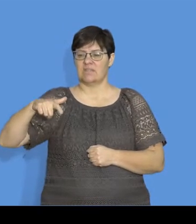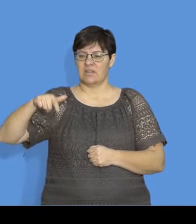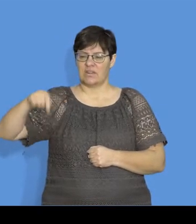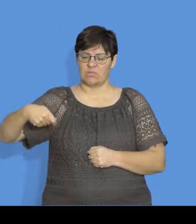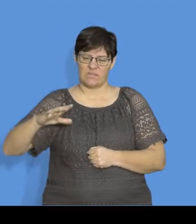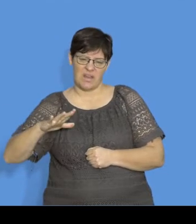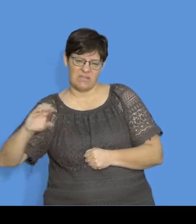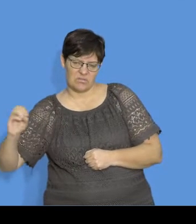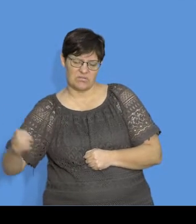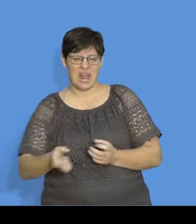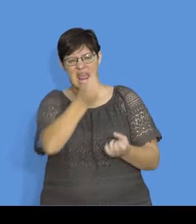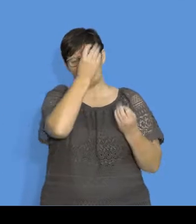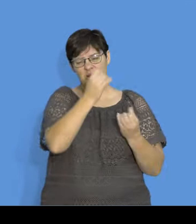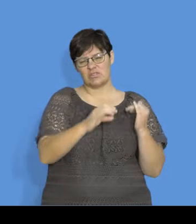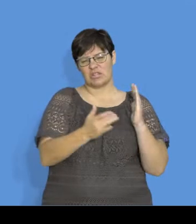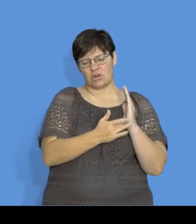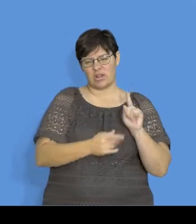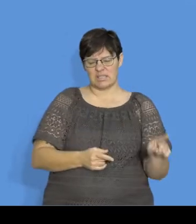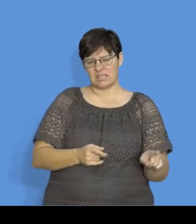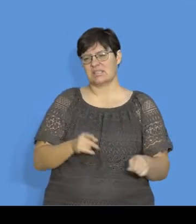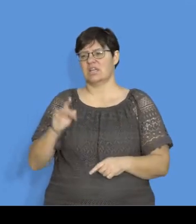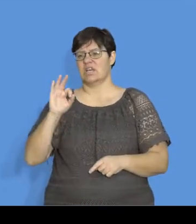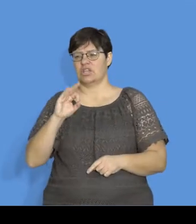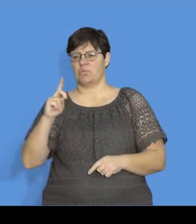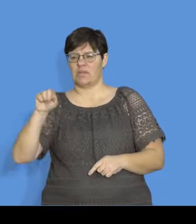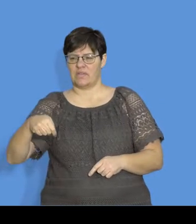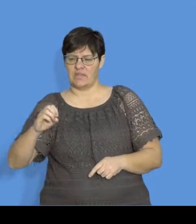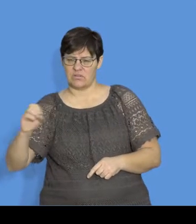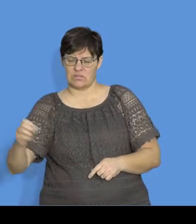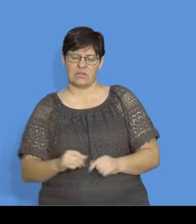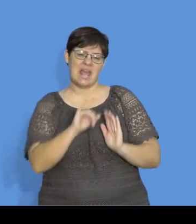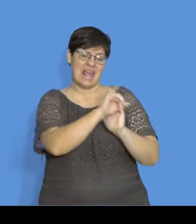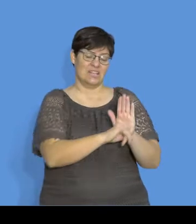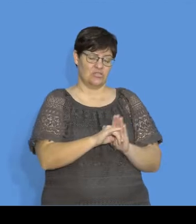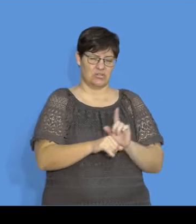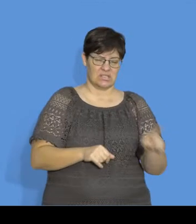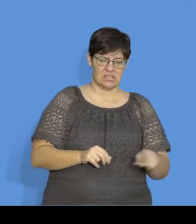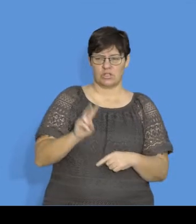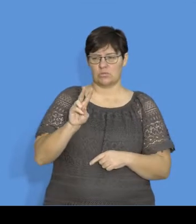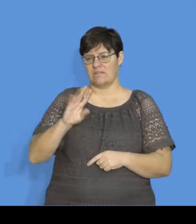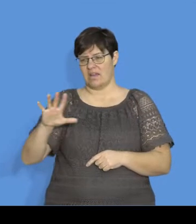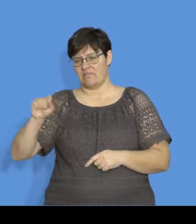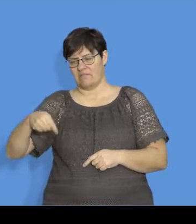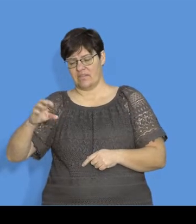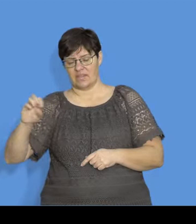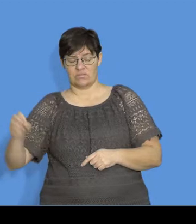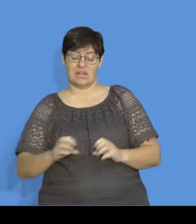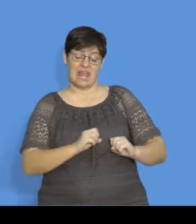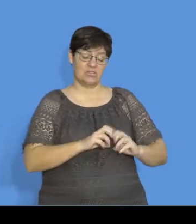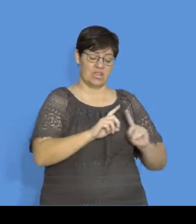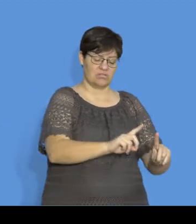also we can see information technology, 31,000. Insurance sector is